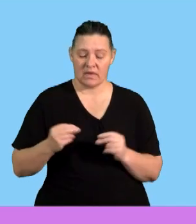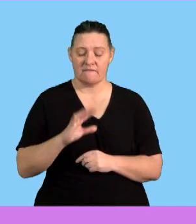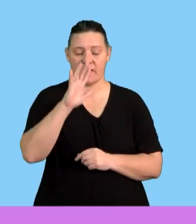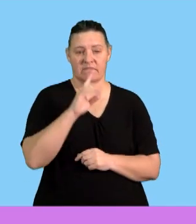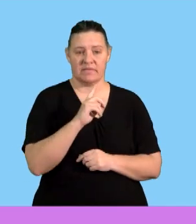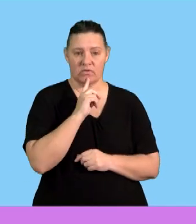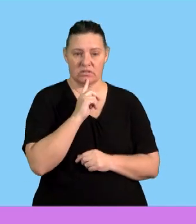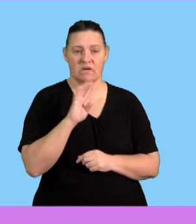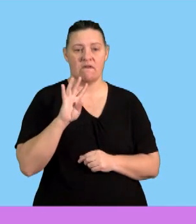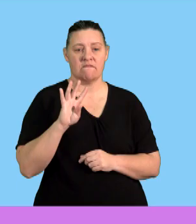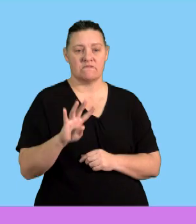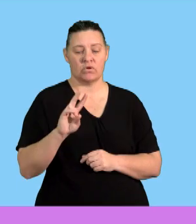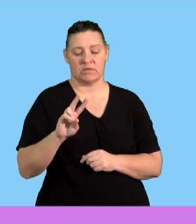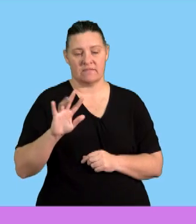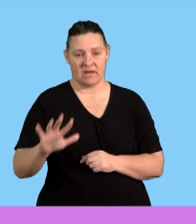start with